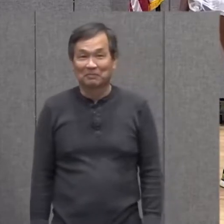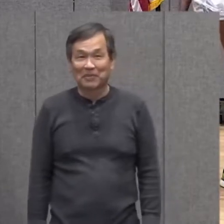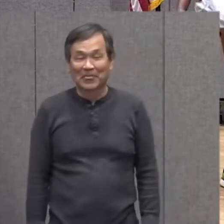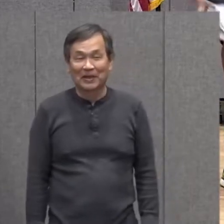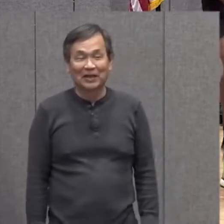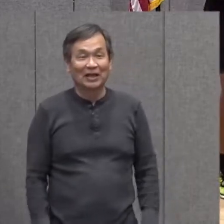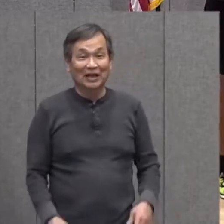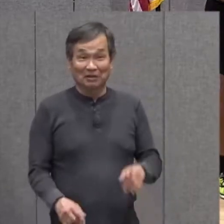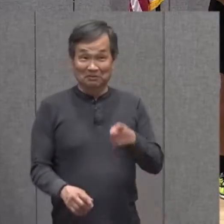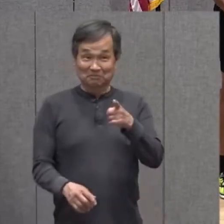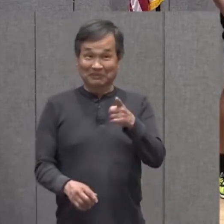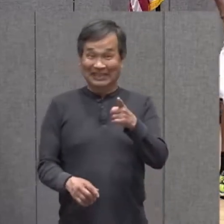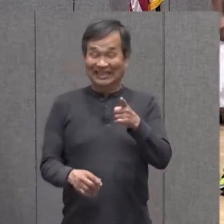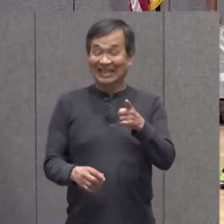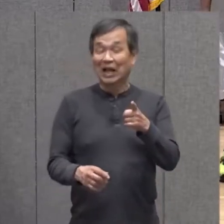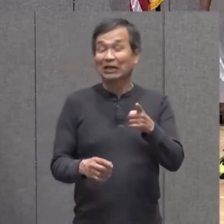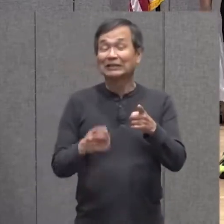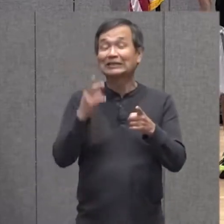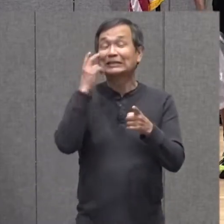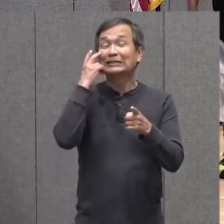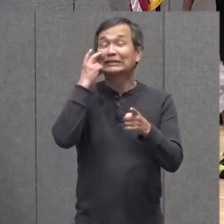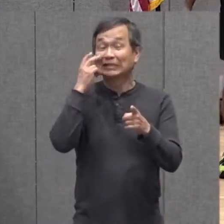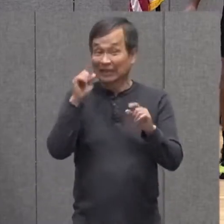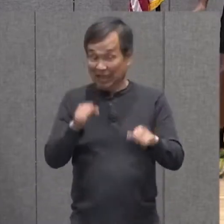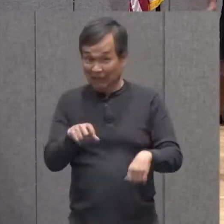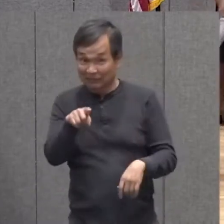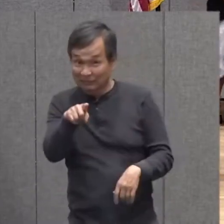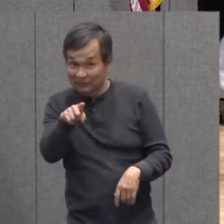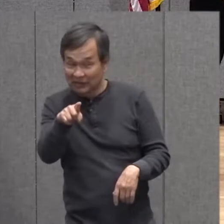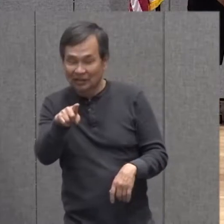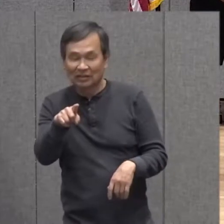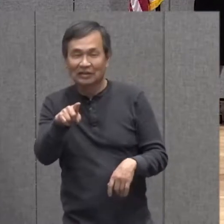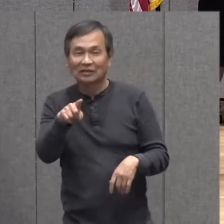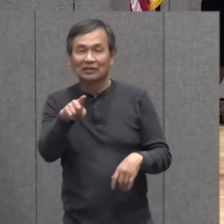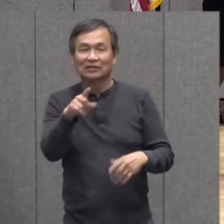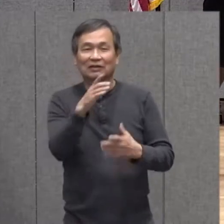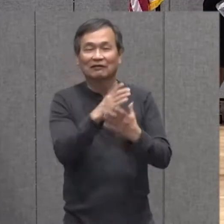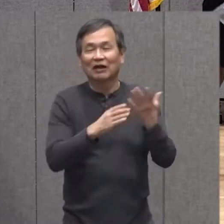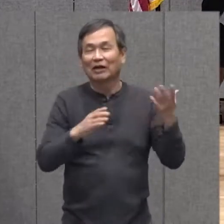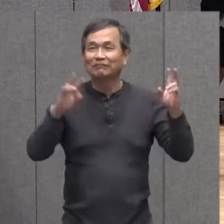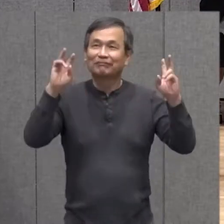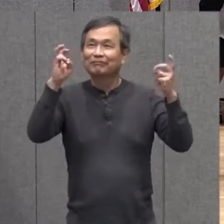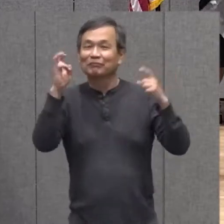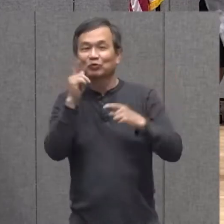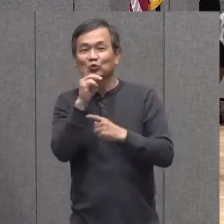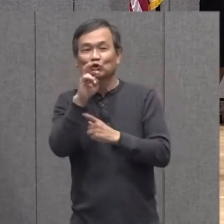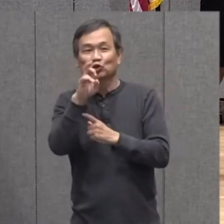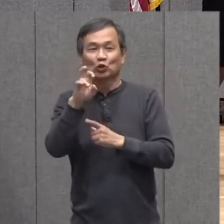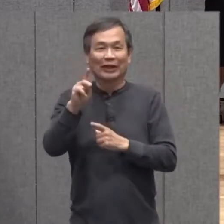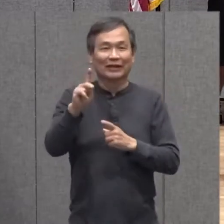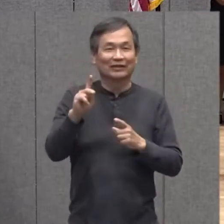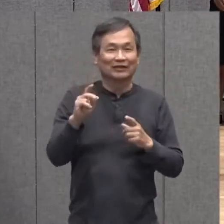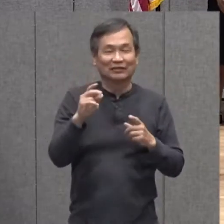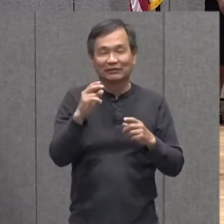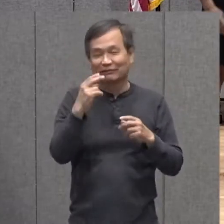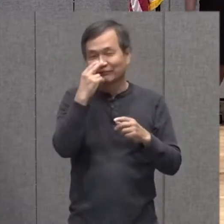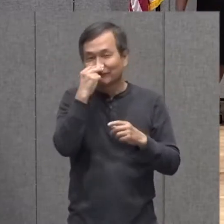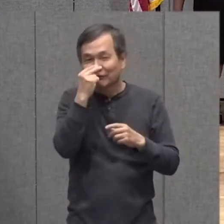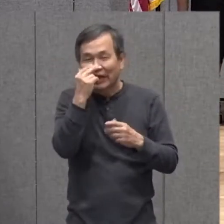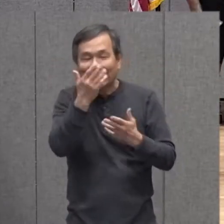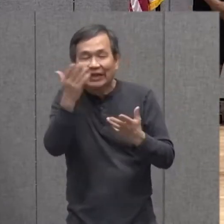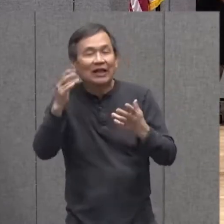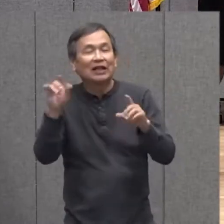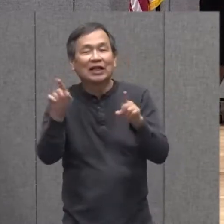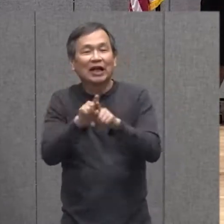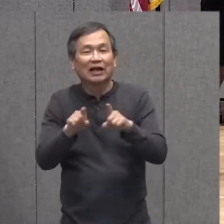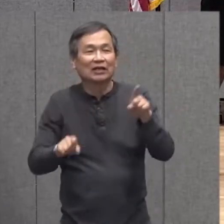One more little challenge. Let's try doing some tricks when we're catching this plastic bag. It may be something